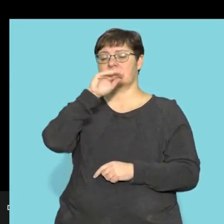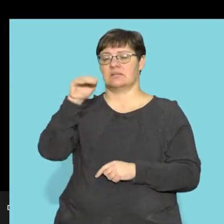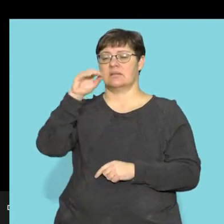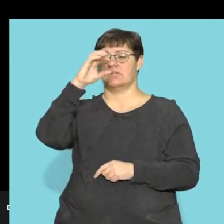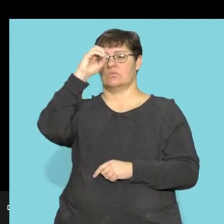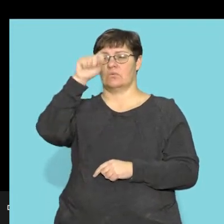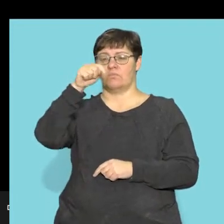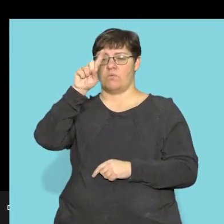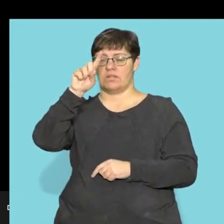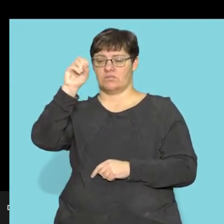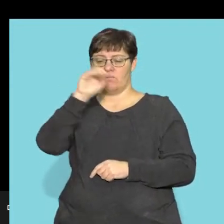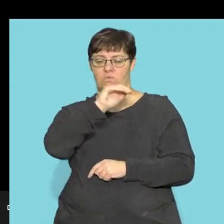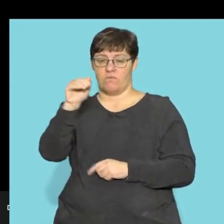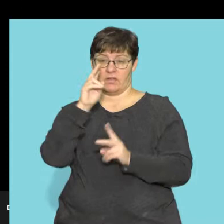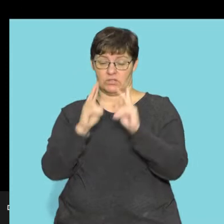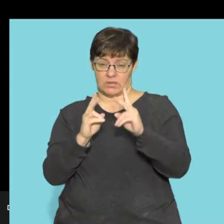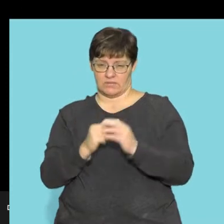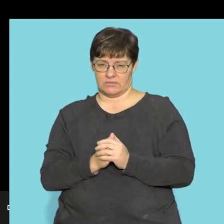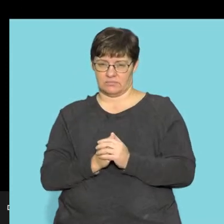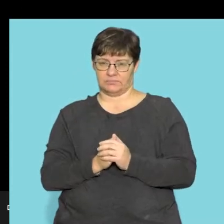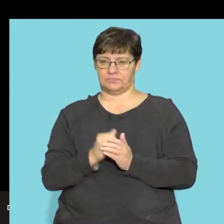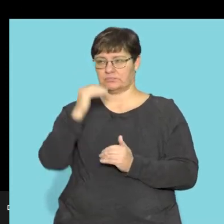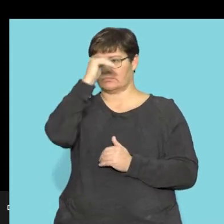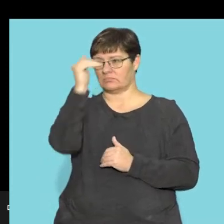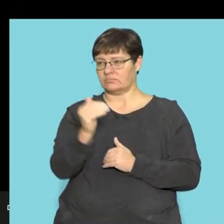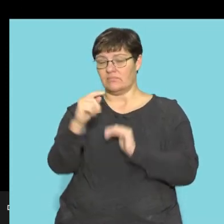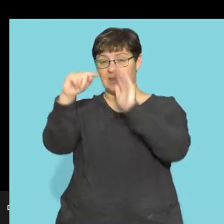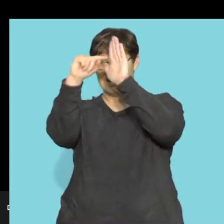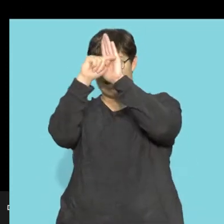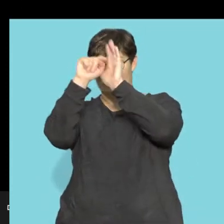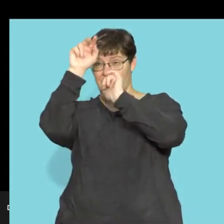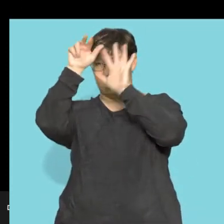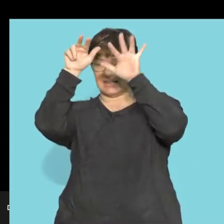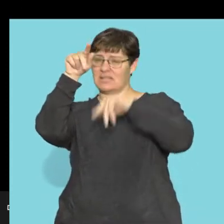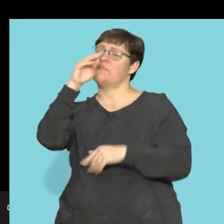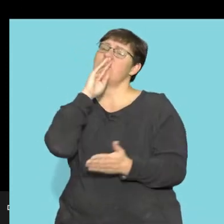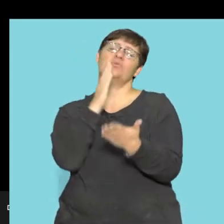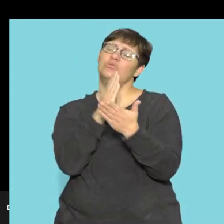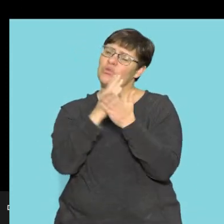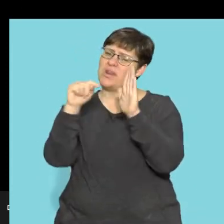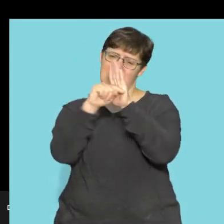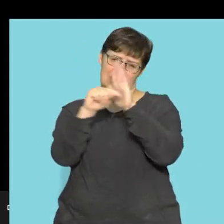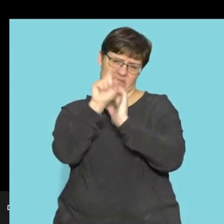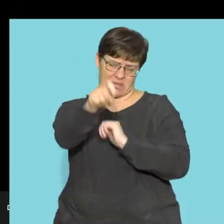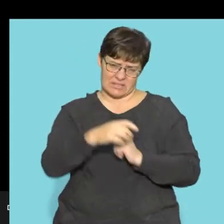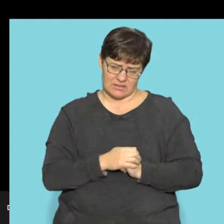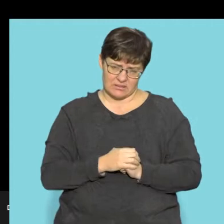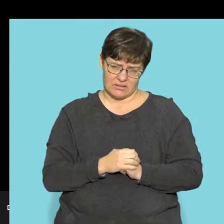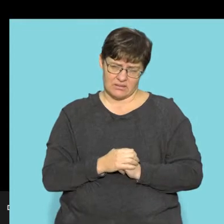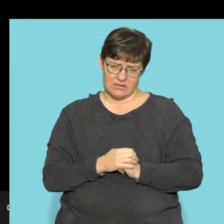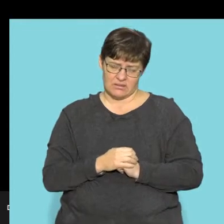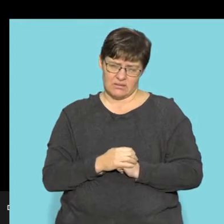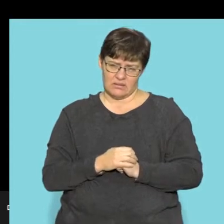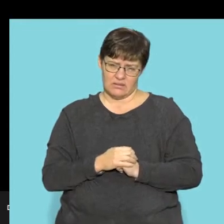0.10 over 12, all raised to a negative number. Please make sure that, because negative